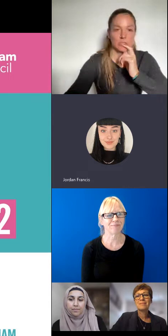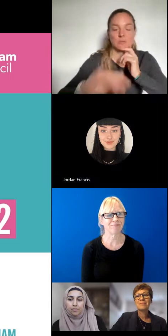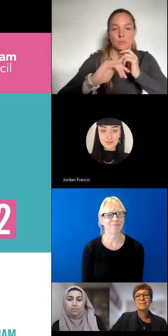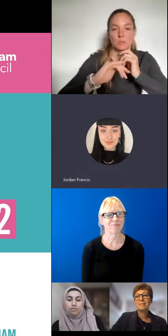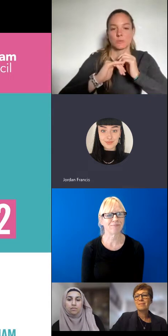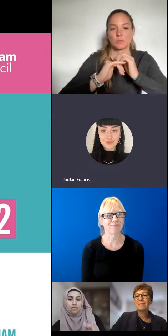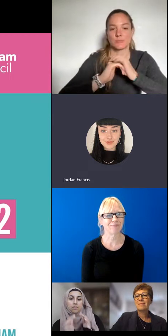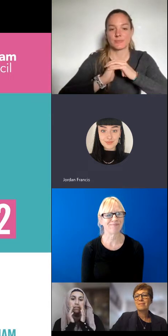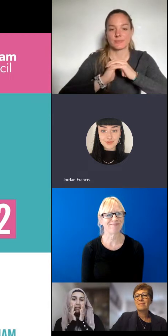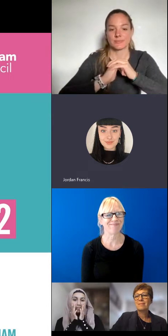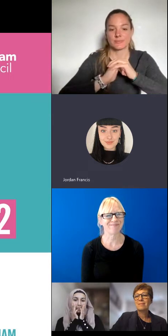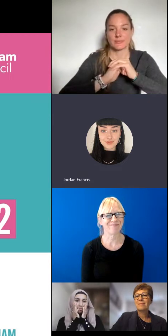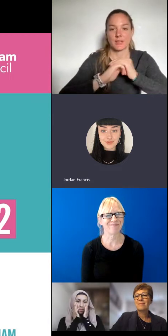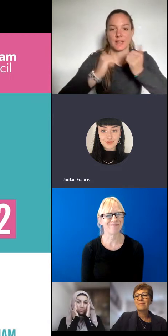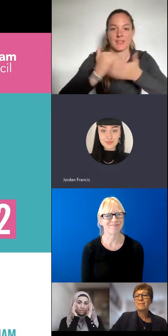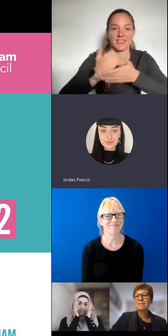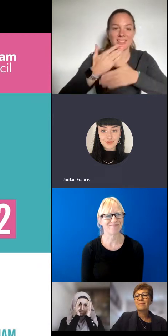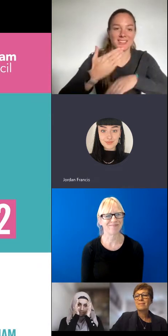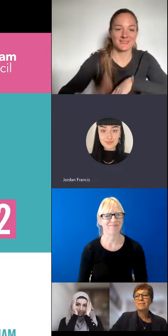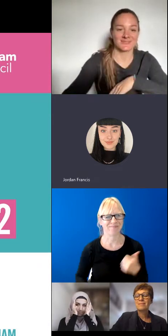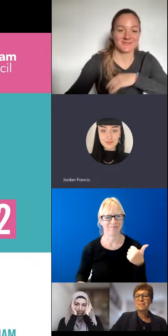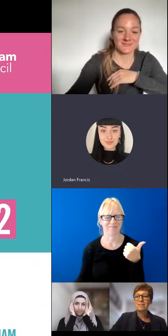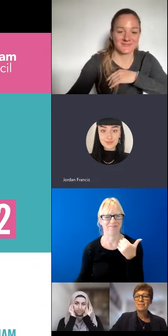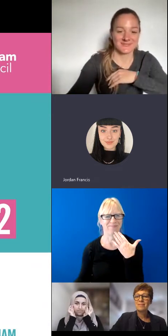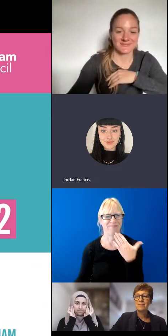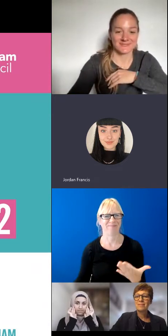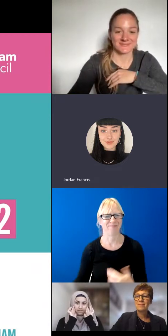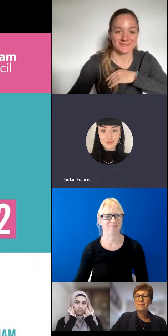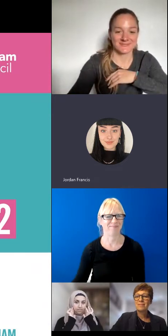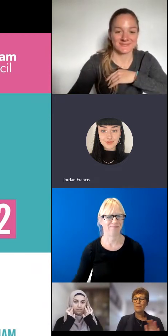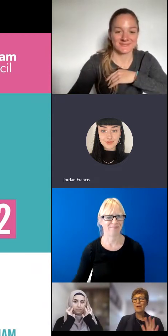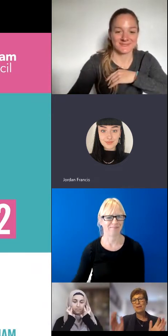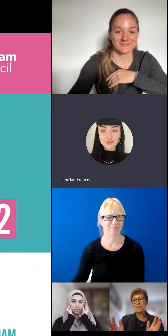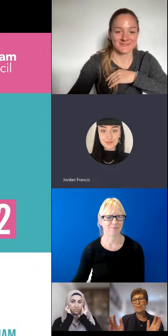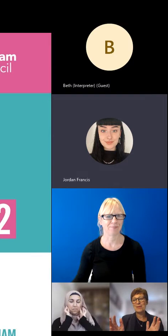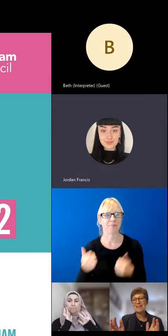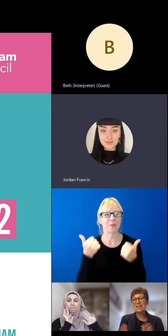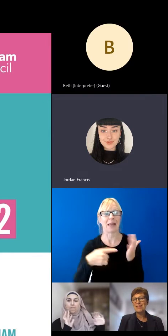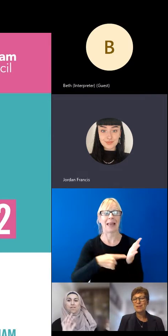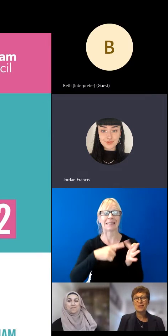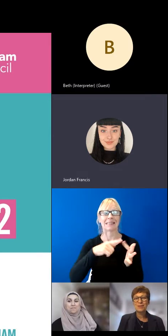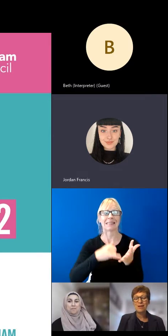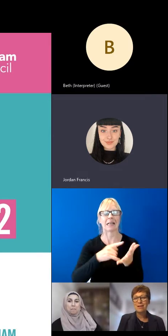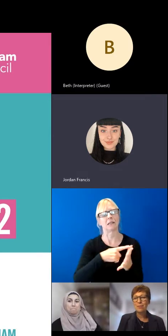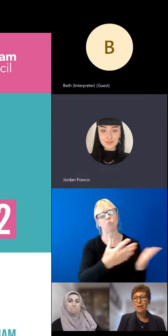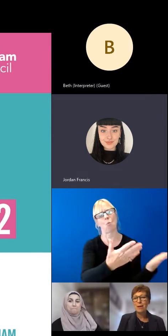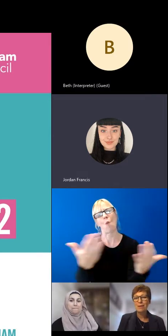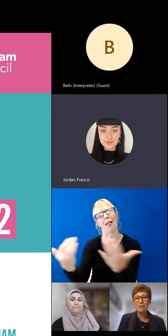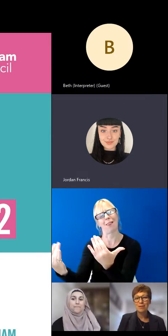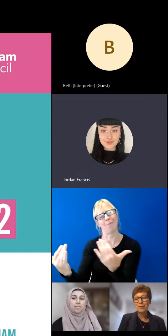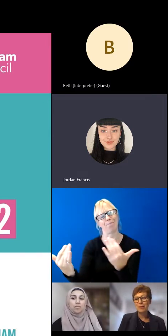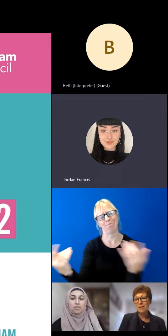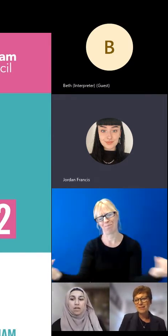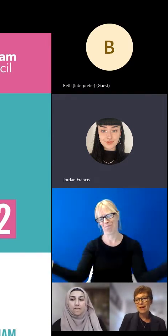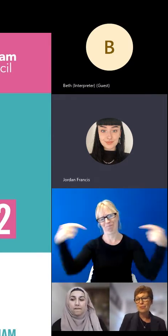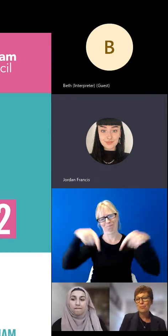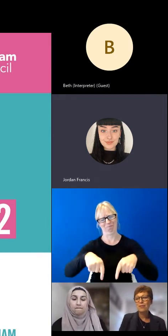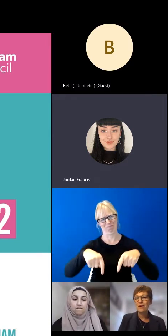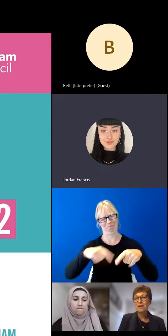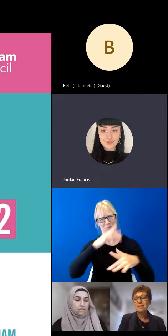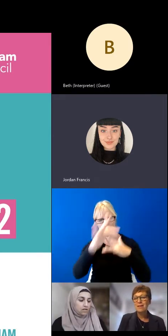You are now, Beth. Okay, thank you. So welcome everybody to our webinar